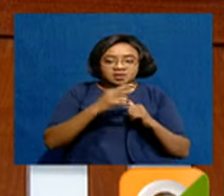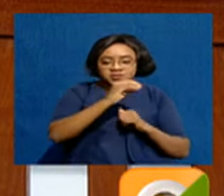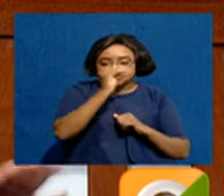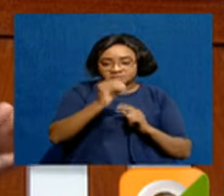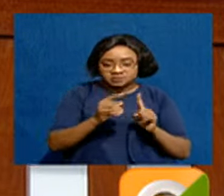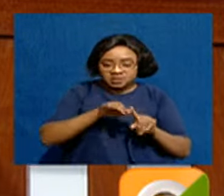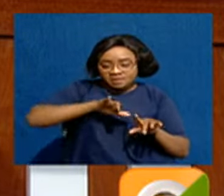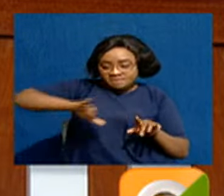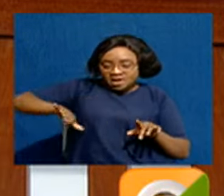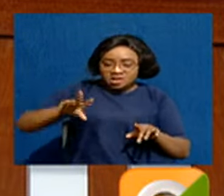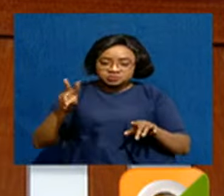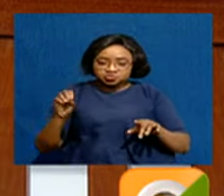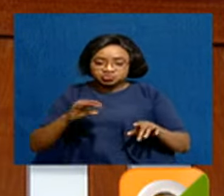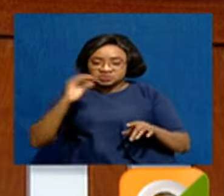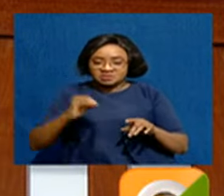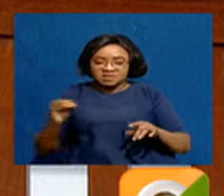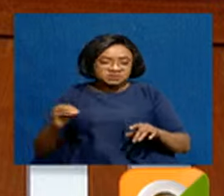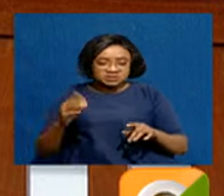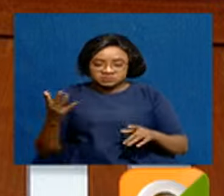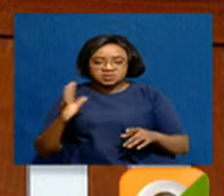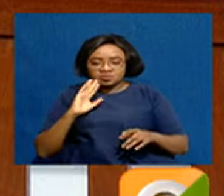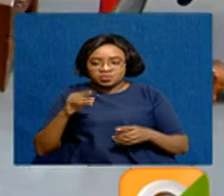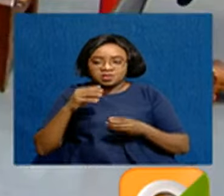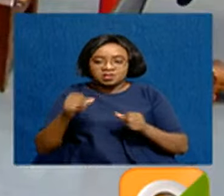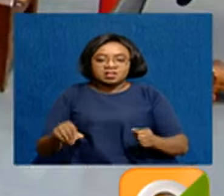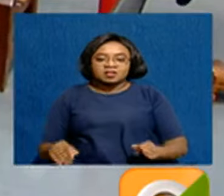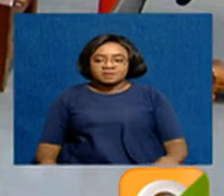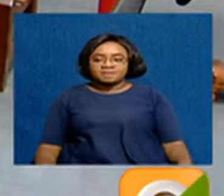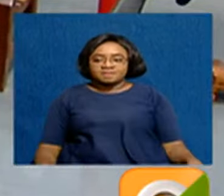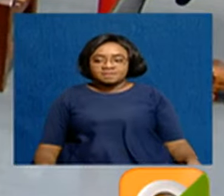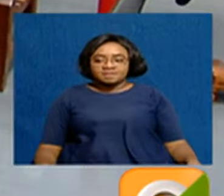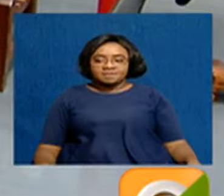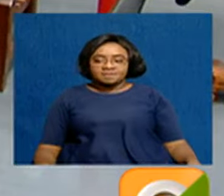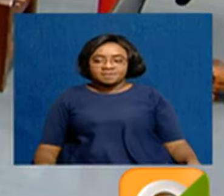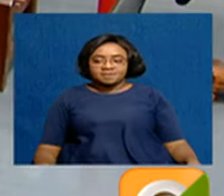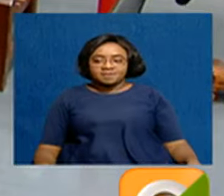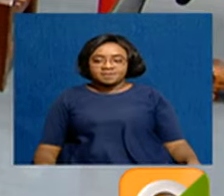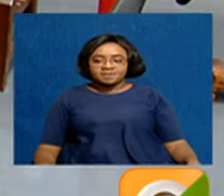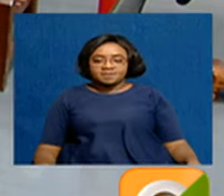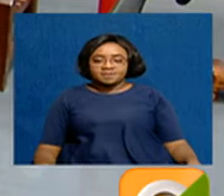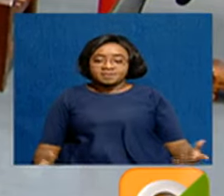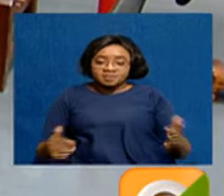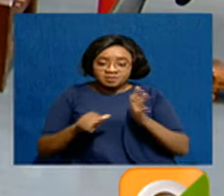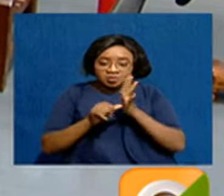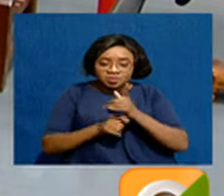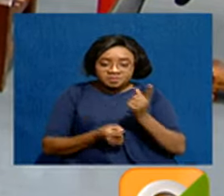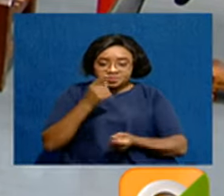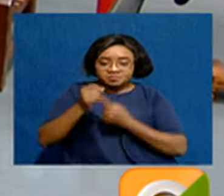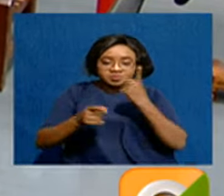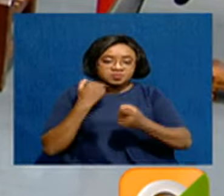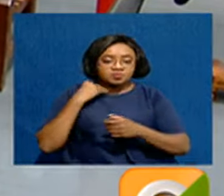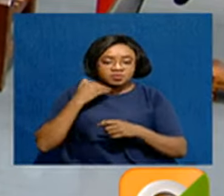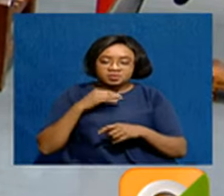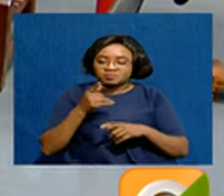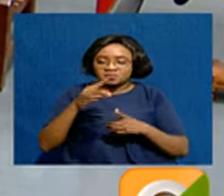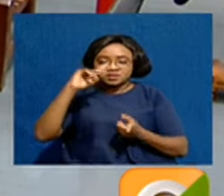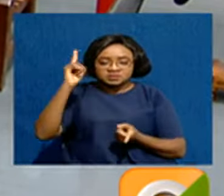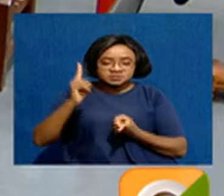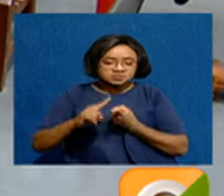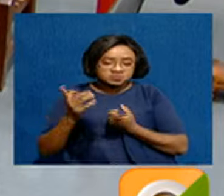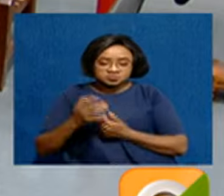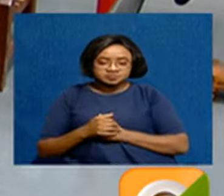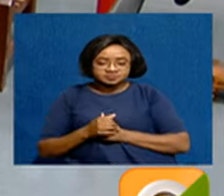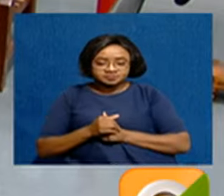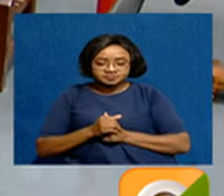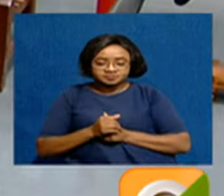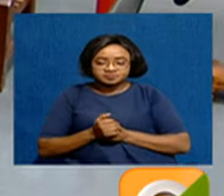the incidents have reduced. But at a high cost. I mean, it's been a huge cost of lives, local lives.